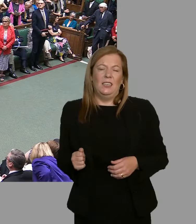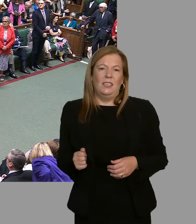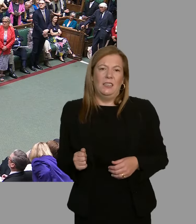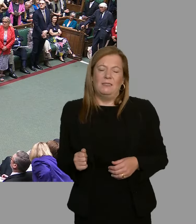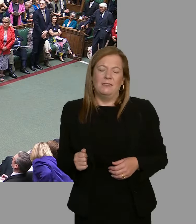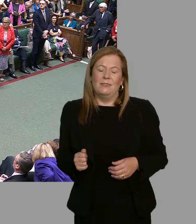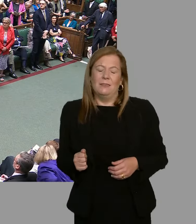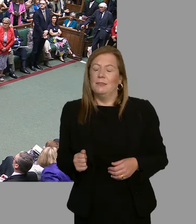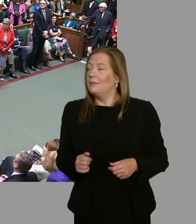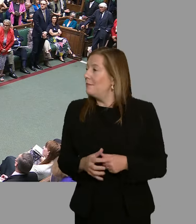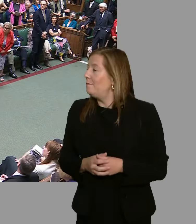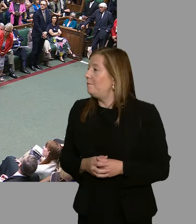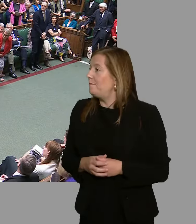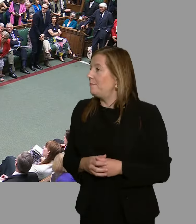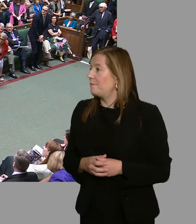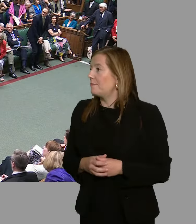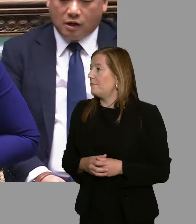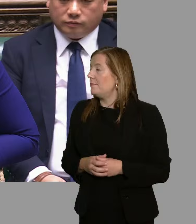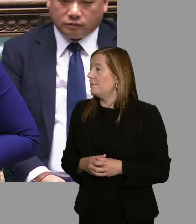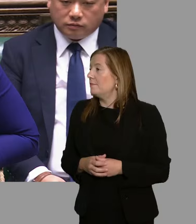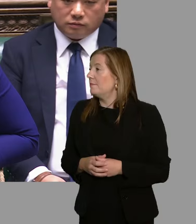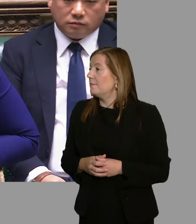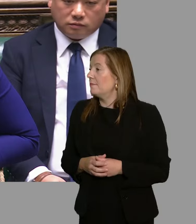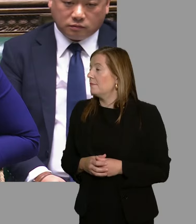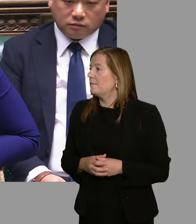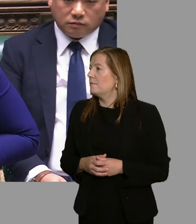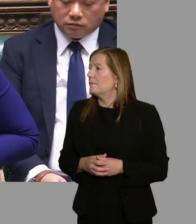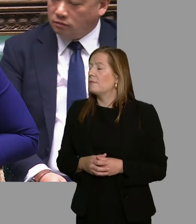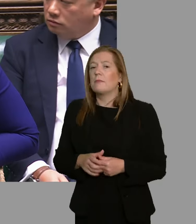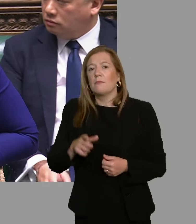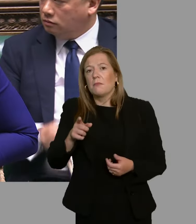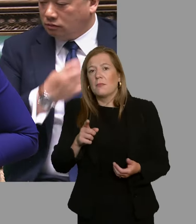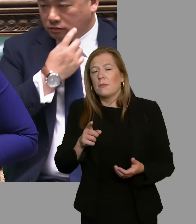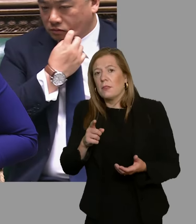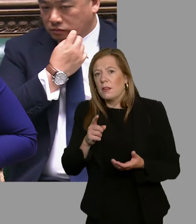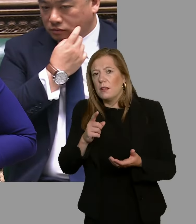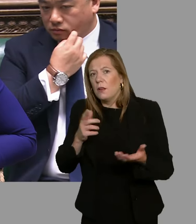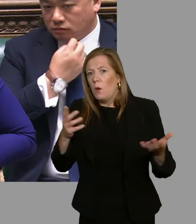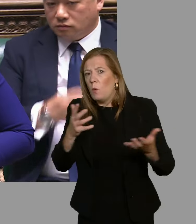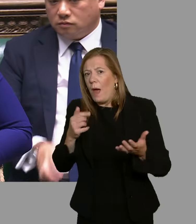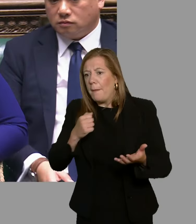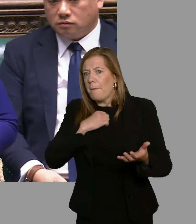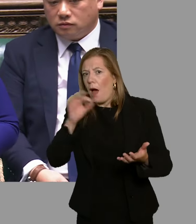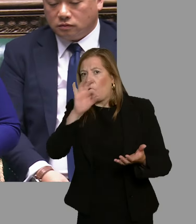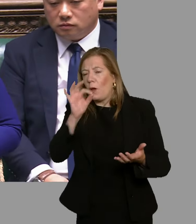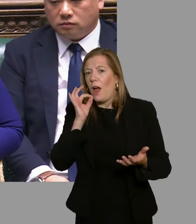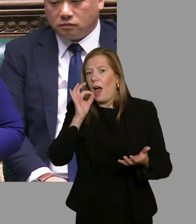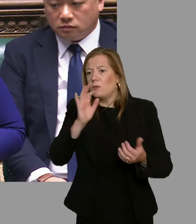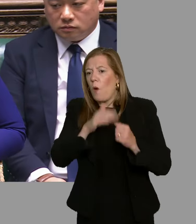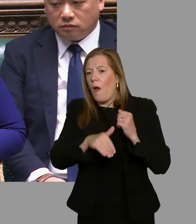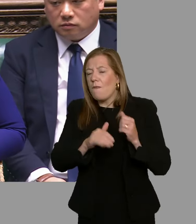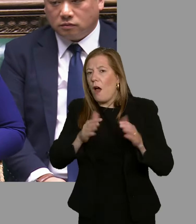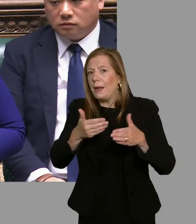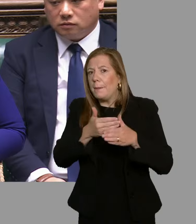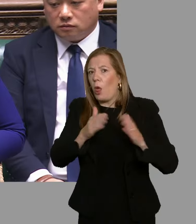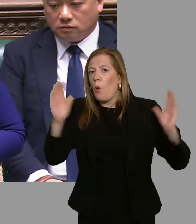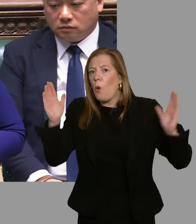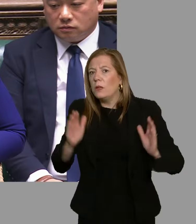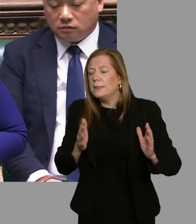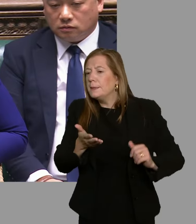I didn't hear a promise to get unemployment down, and that's because he knows things are going to get worse. And this goes wider